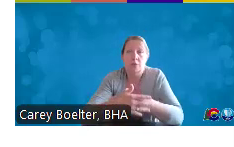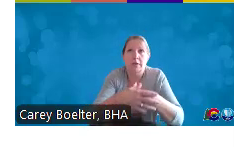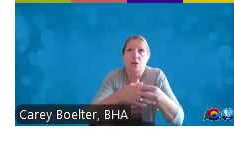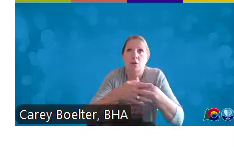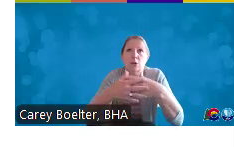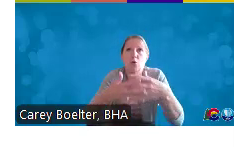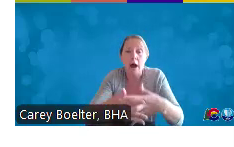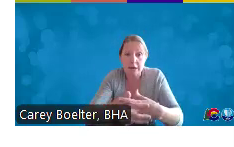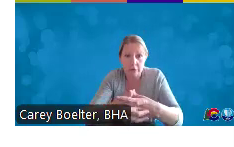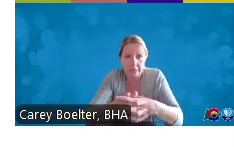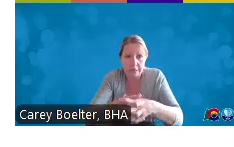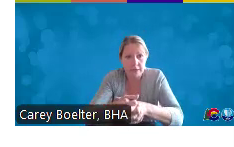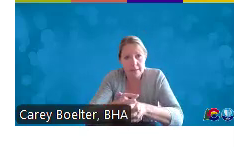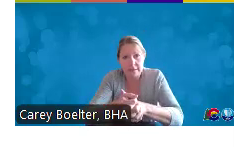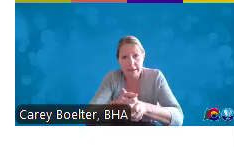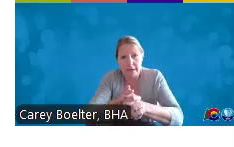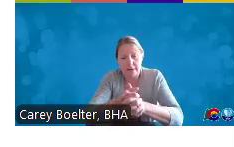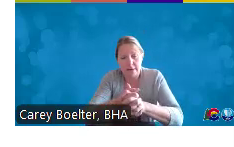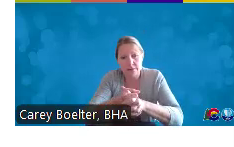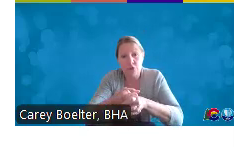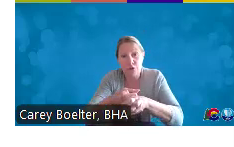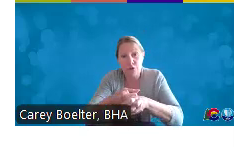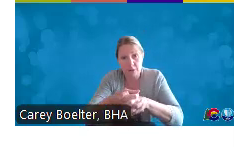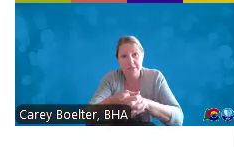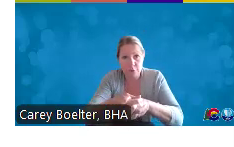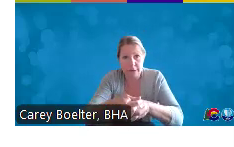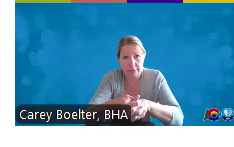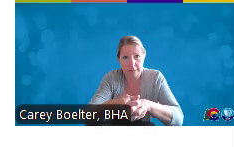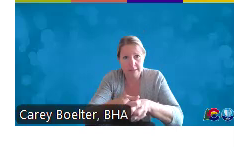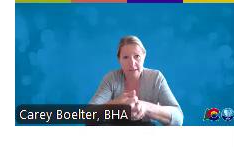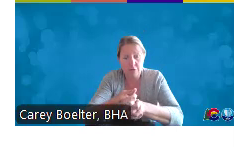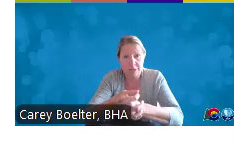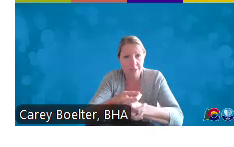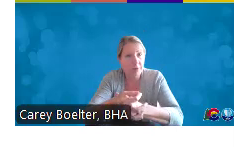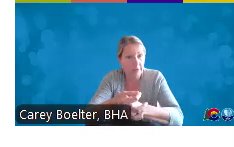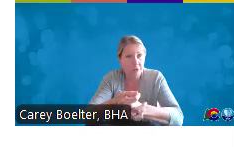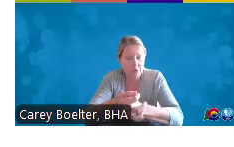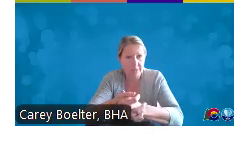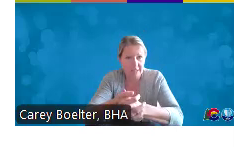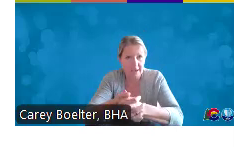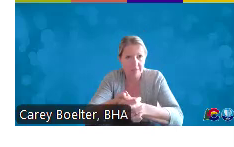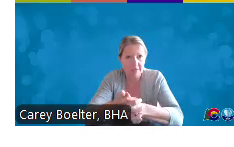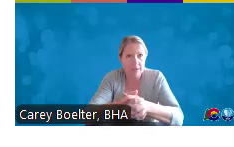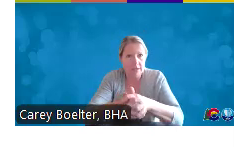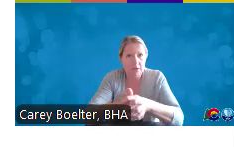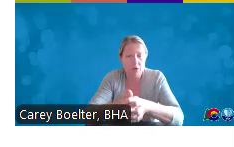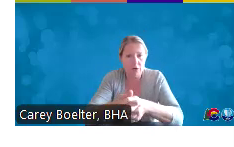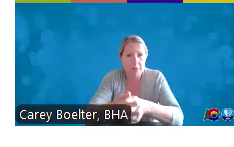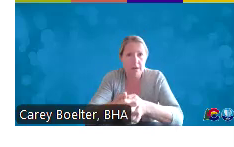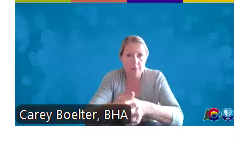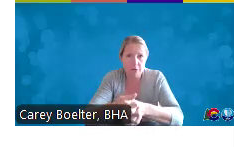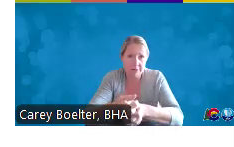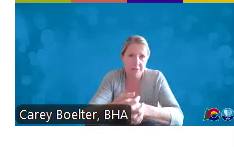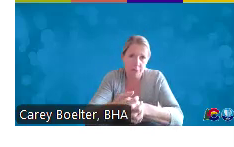we are requiring that certain crisis modalities have crisis professionals on staff. And in